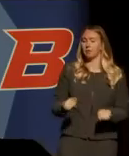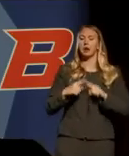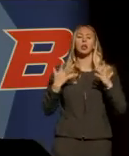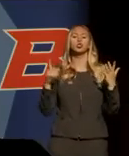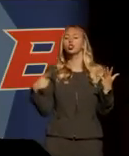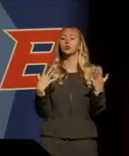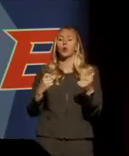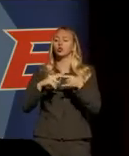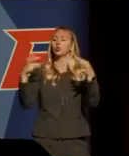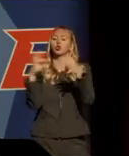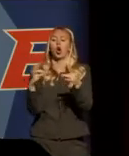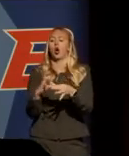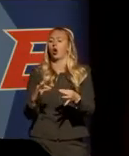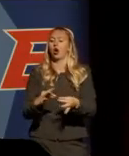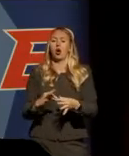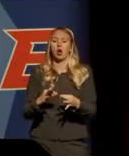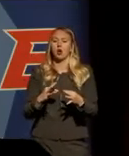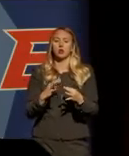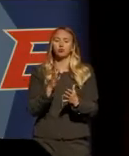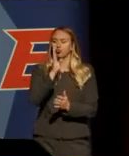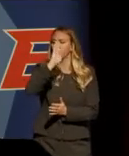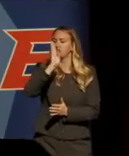you about the amazing work that we're doing.